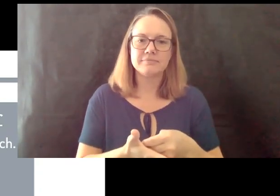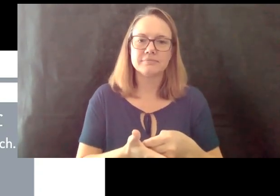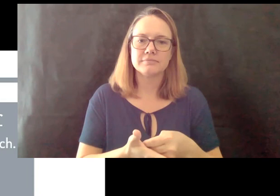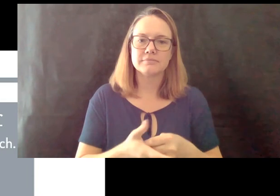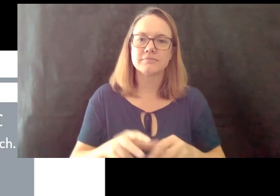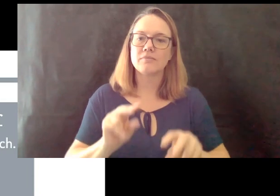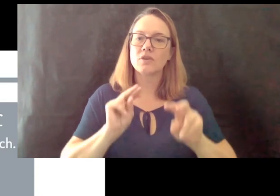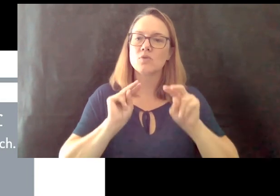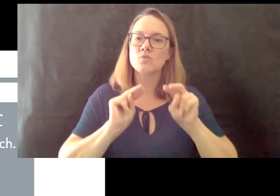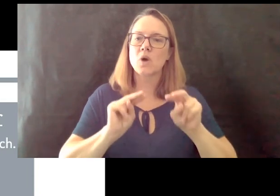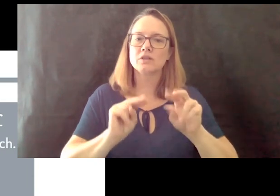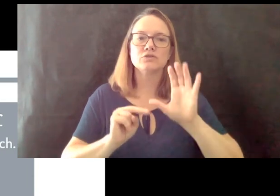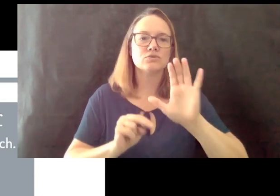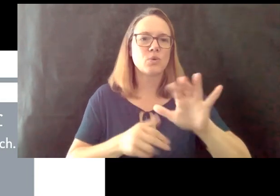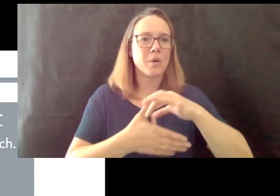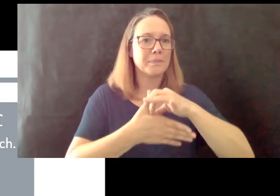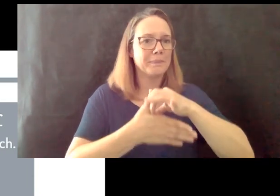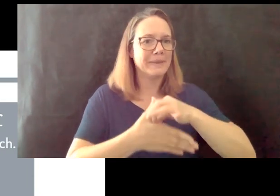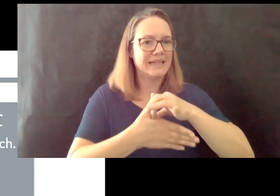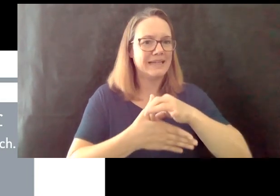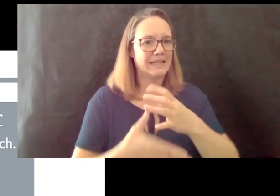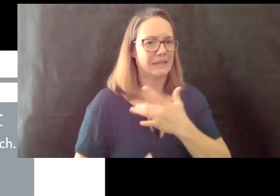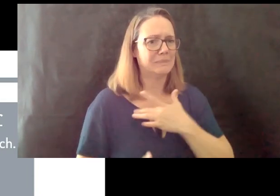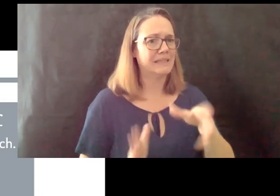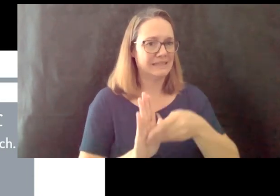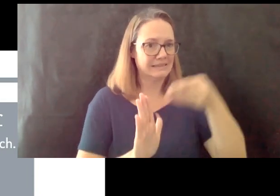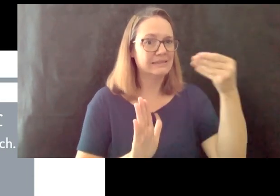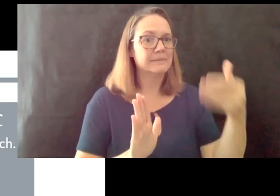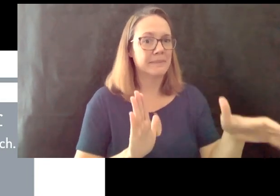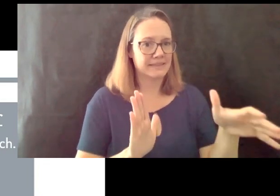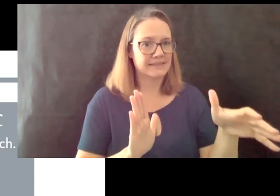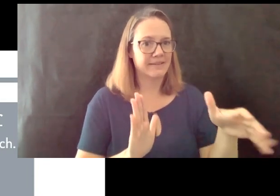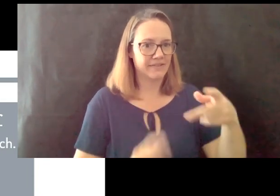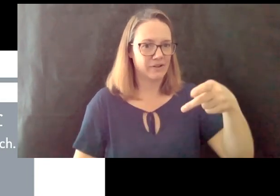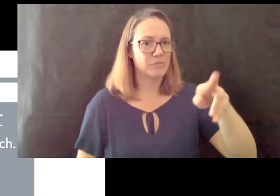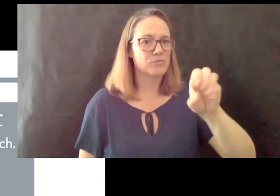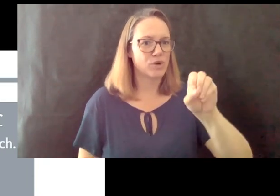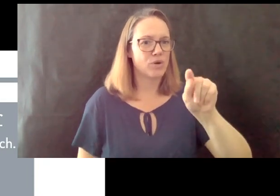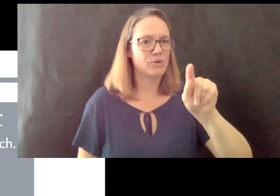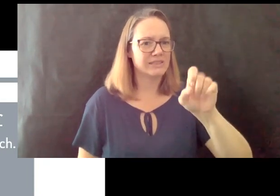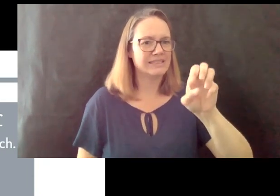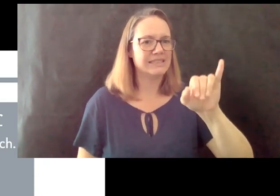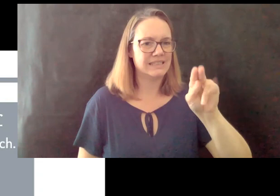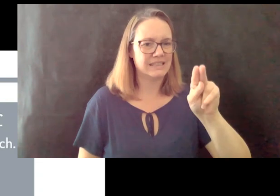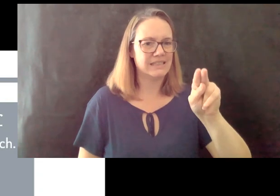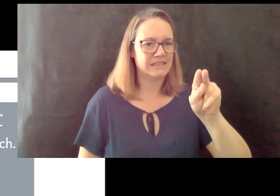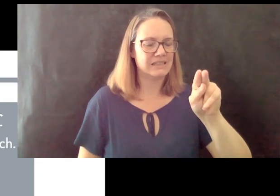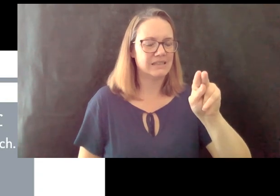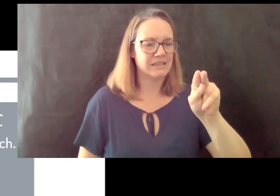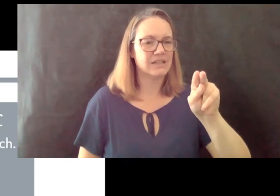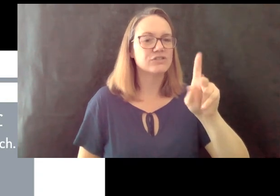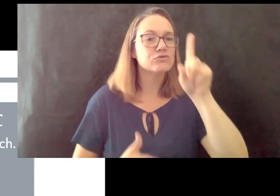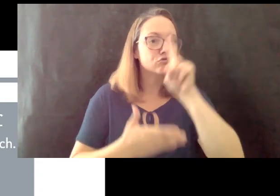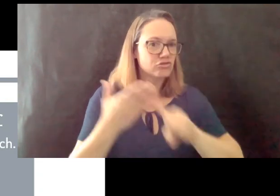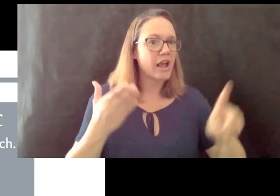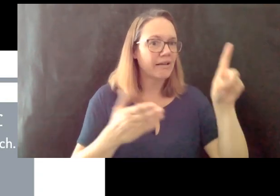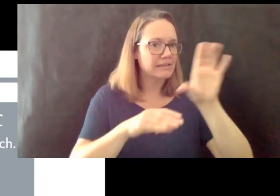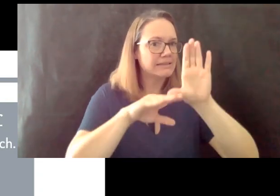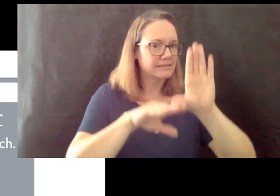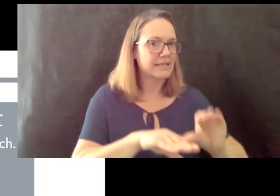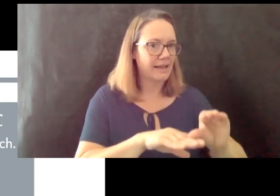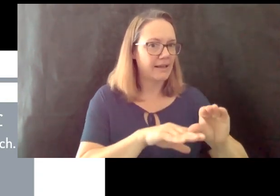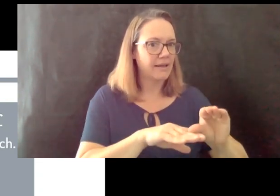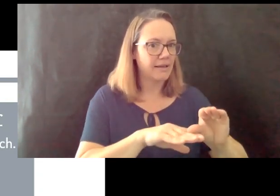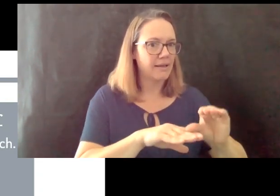Like I said, another one is watch your meat. Meat is usually one of the most expensive items in the store. You know, the proteins, you